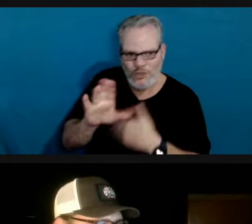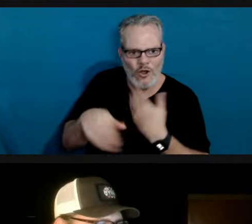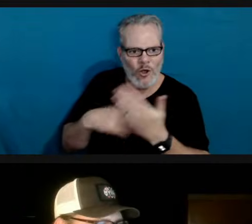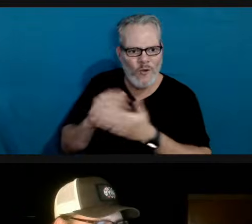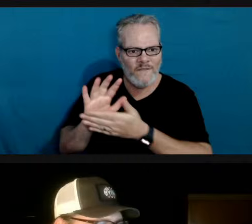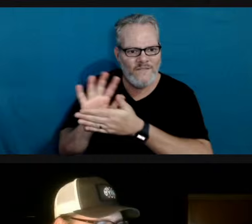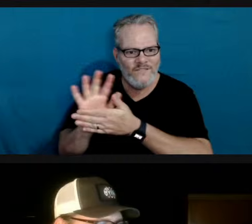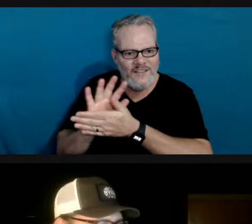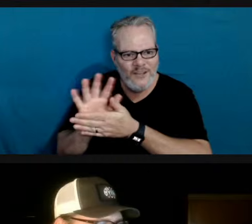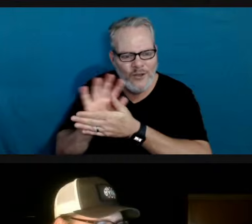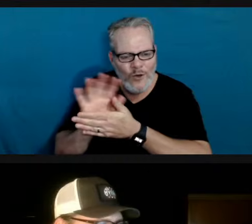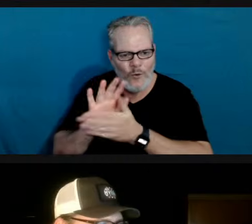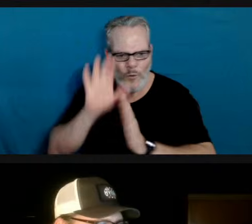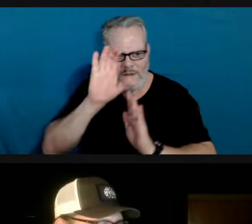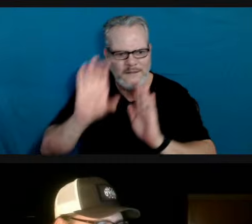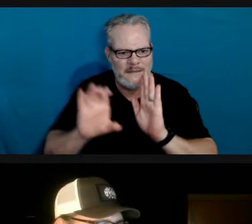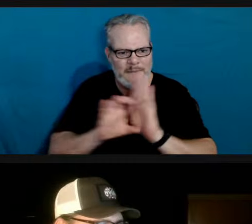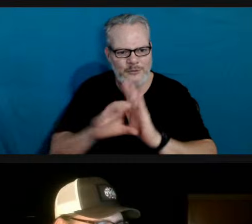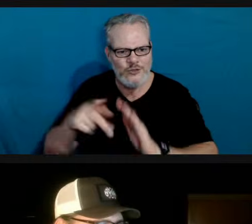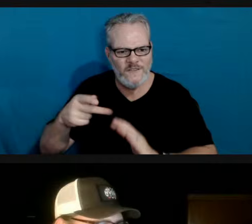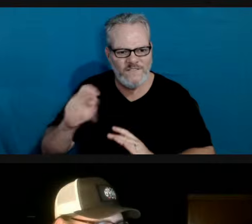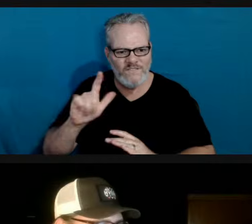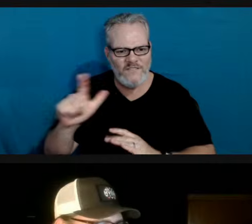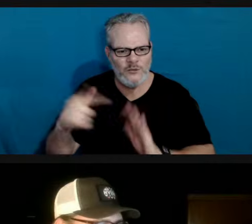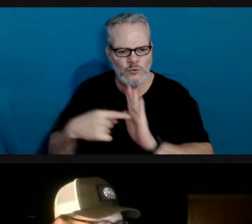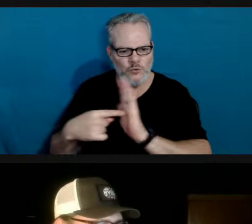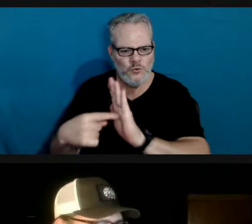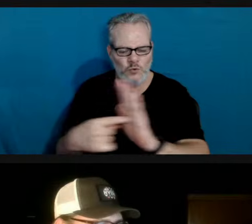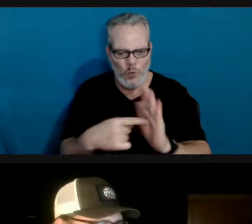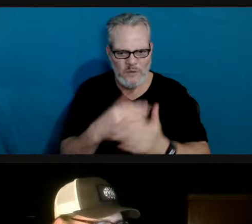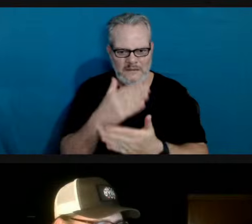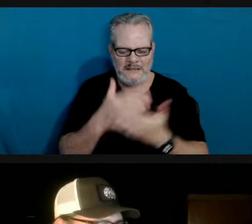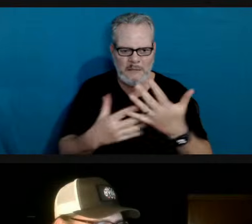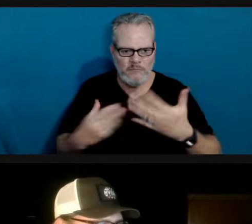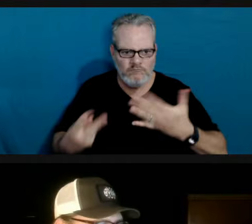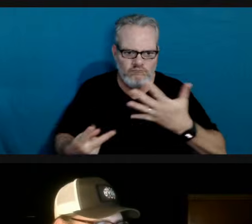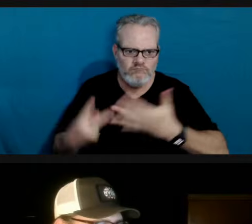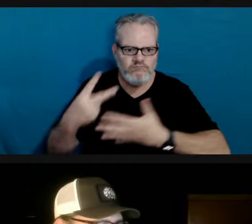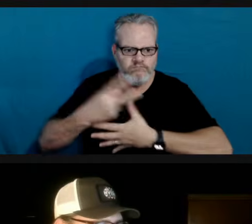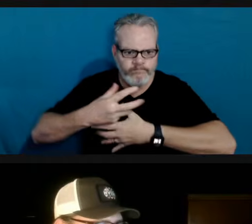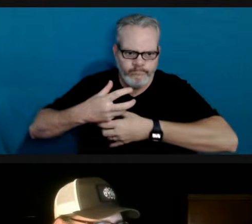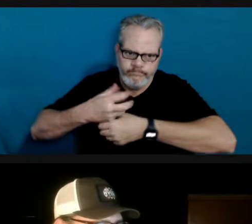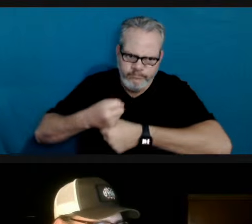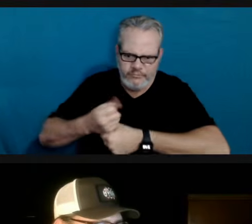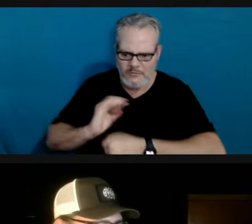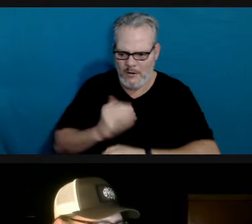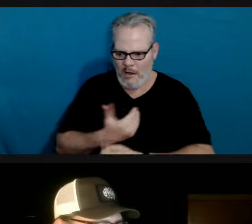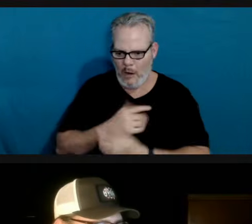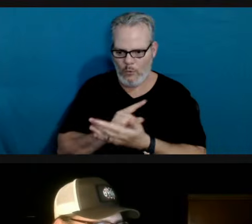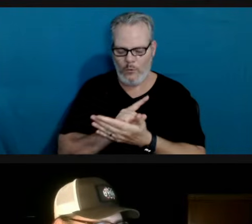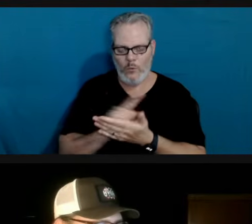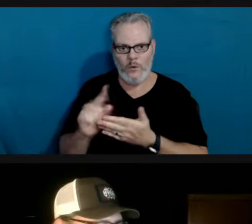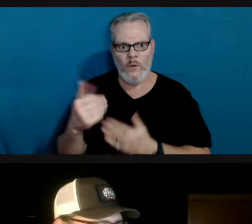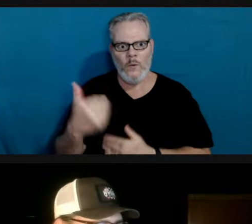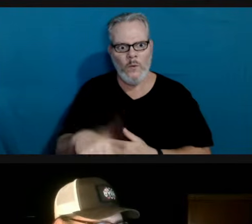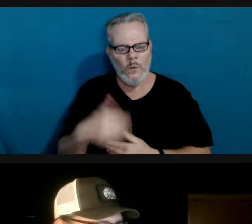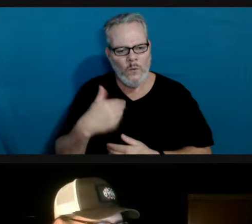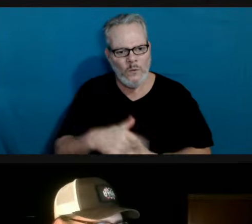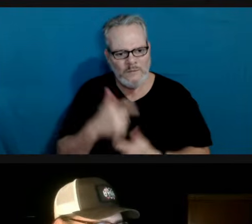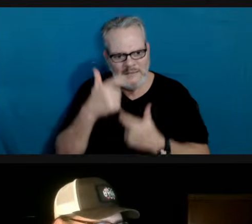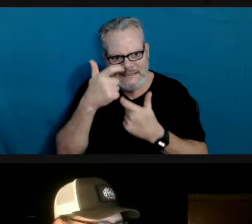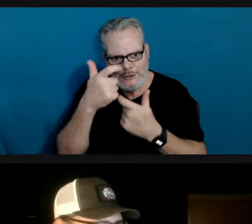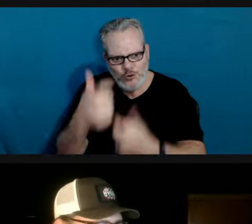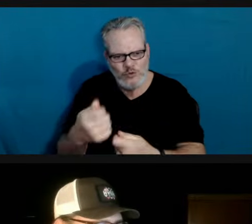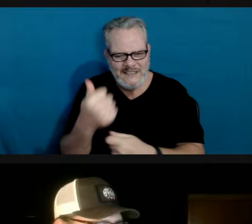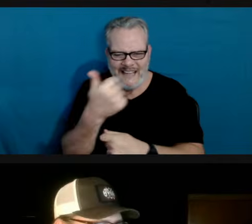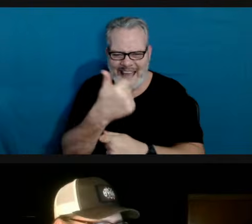images that Phil was playing there and just kind of recapping our week. It's been an interesting one for any type of observations,